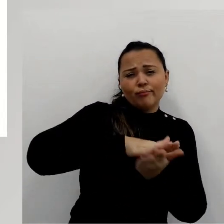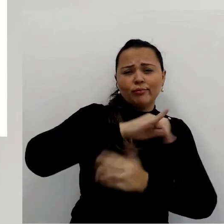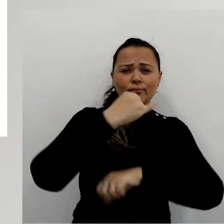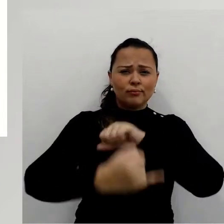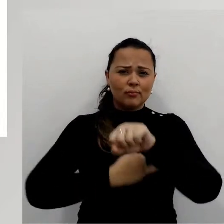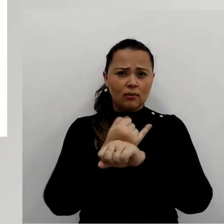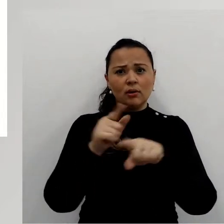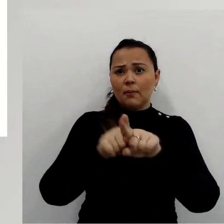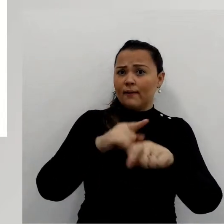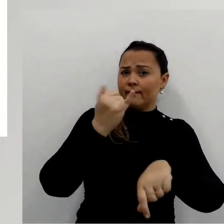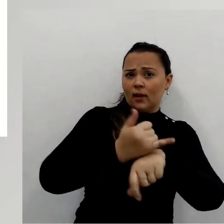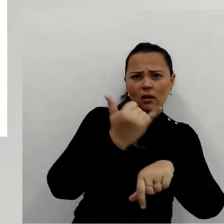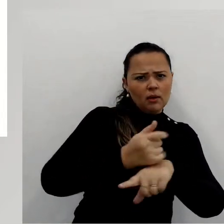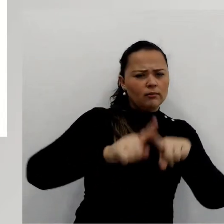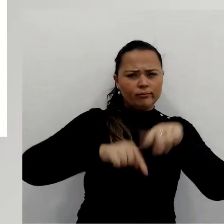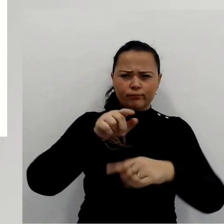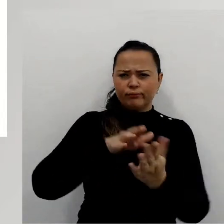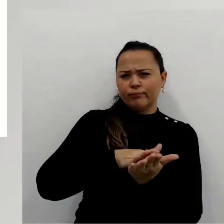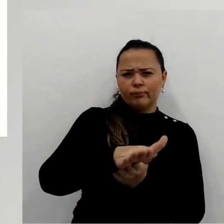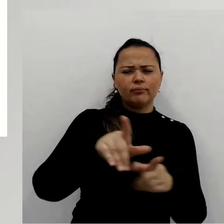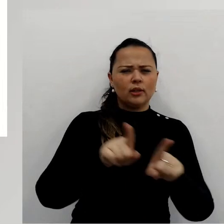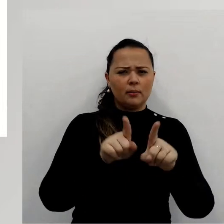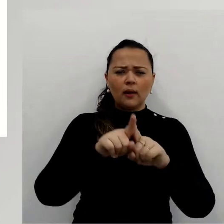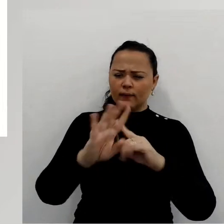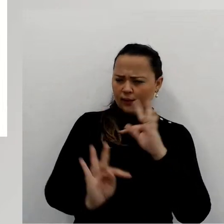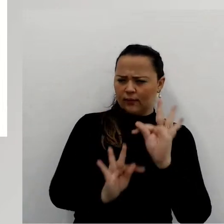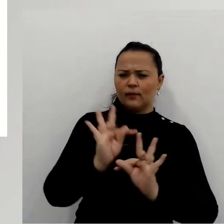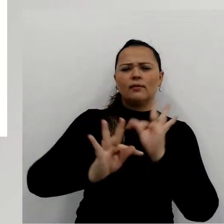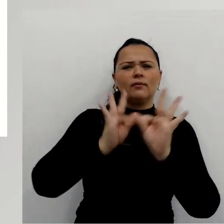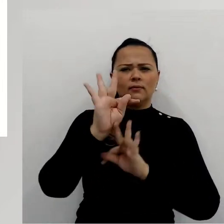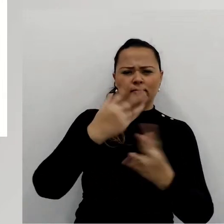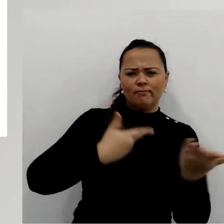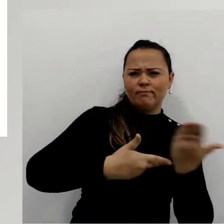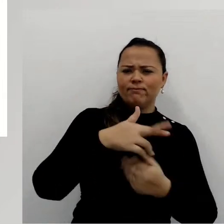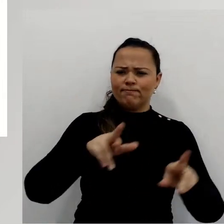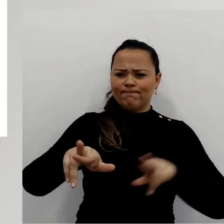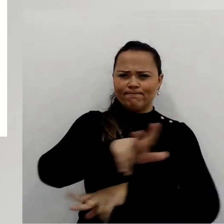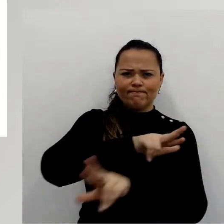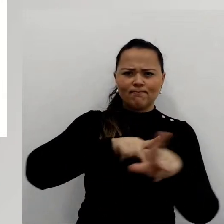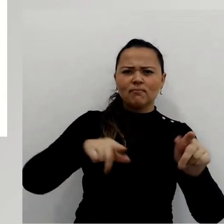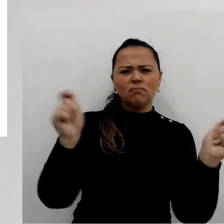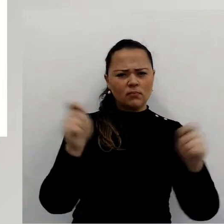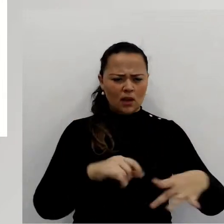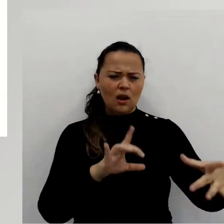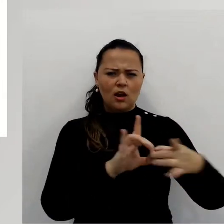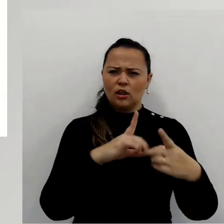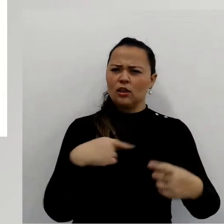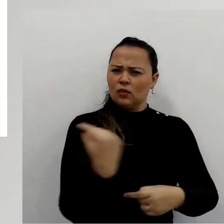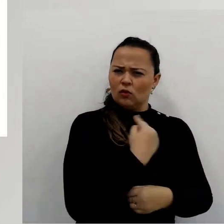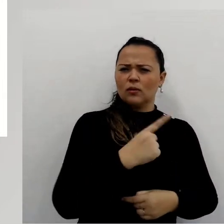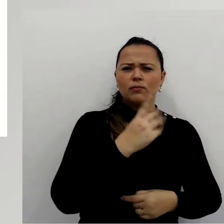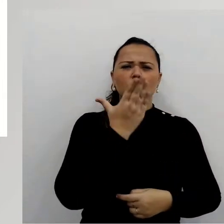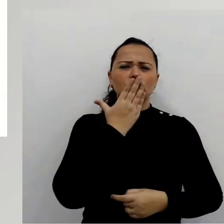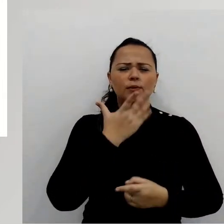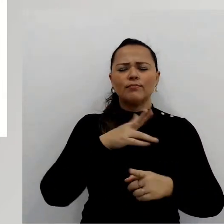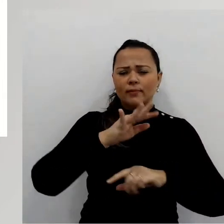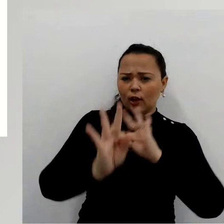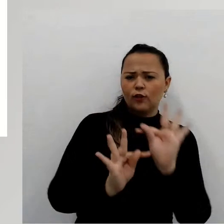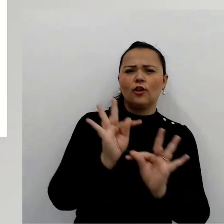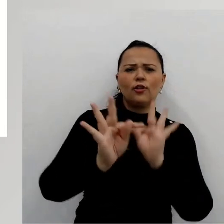hybrid technology, where we're actually taking multiple types of printing technologies or